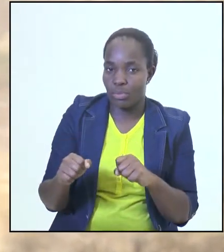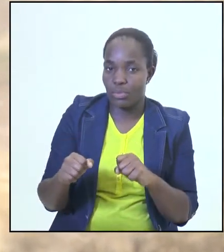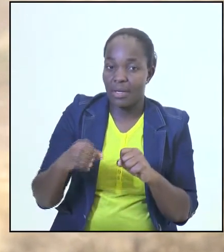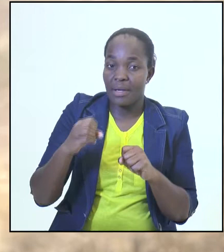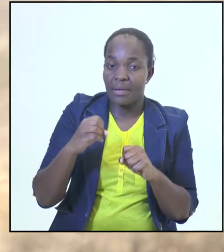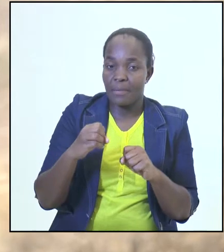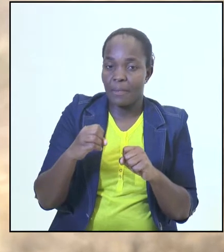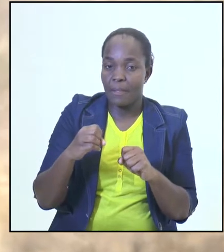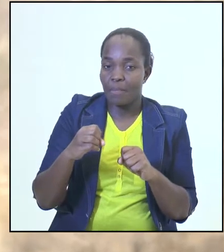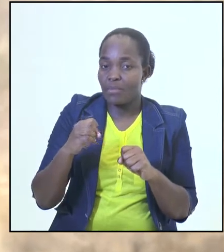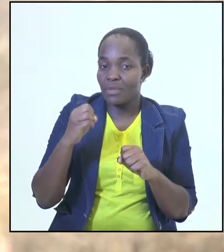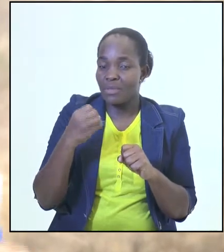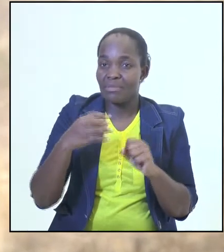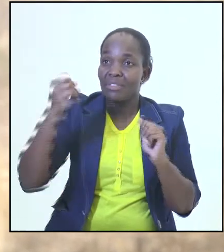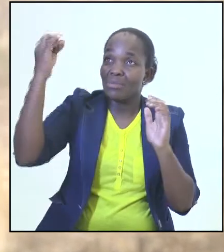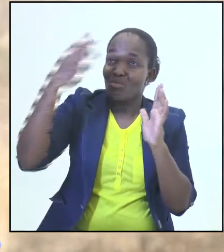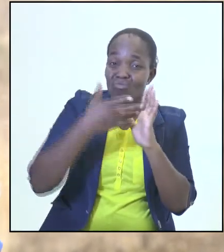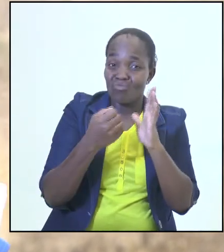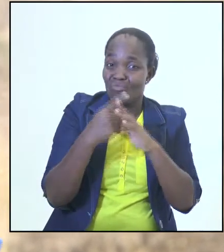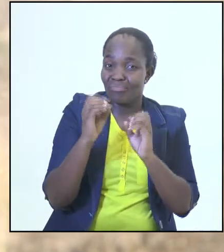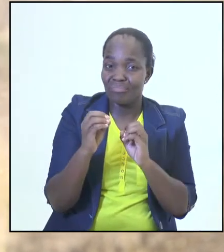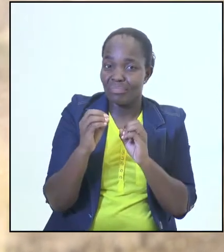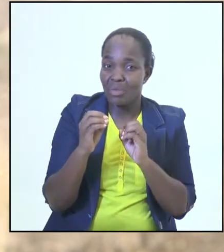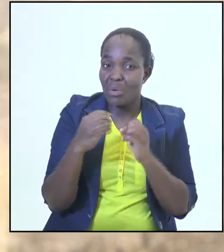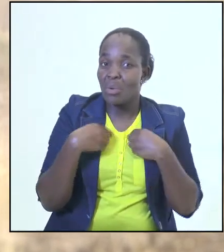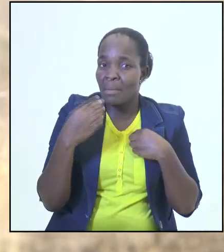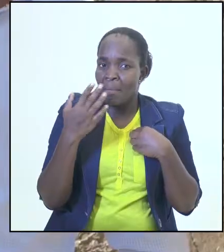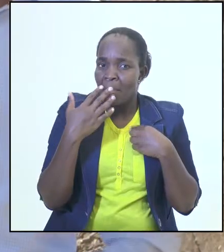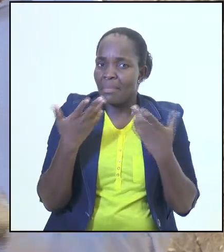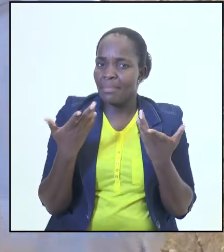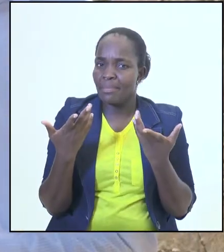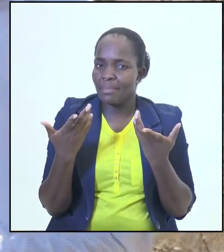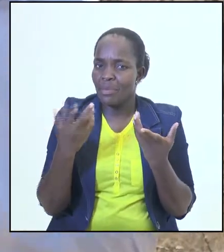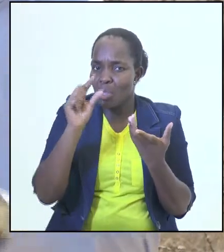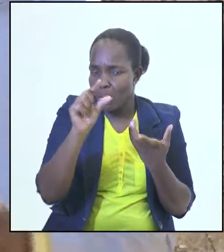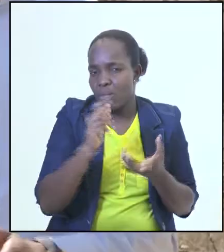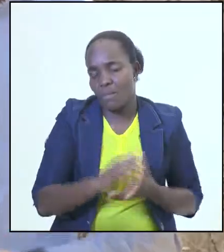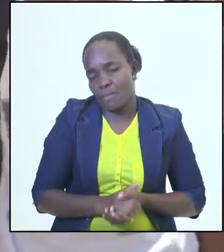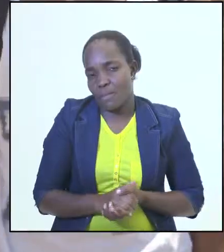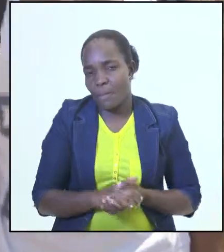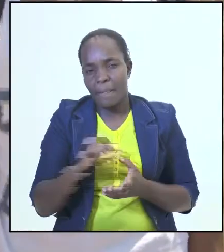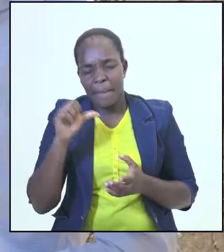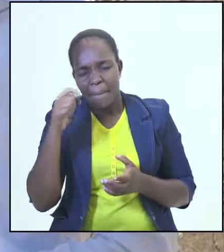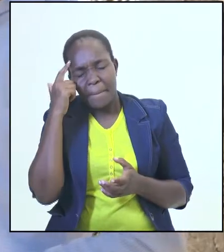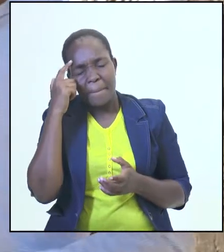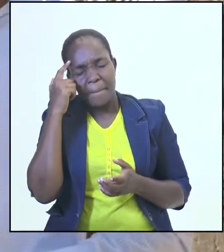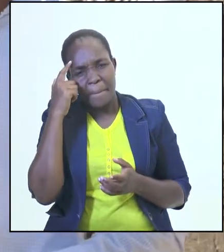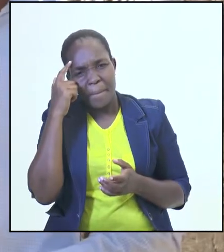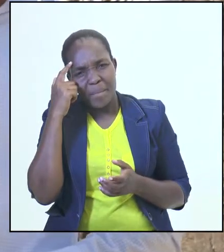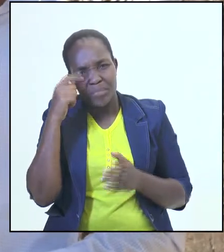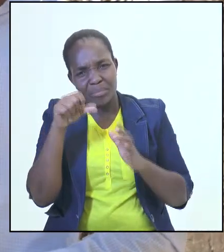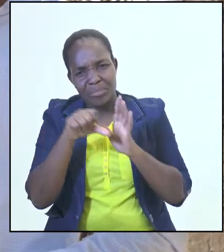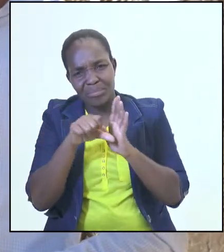photosynthesis means less oxygen for us to survive on. Sure. Can you think of any more negative effects of